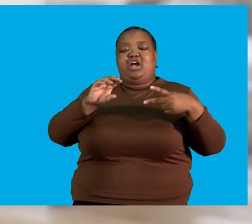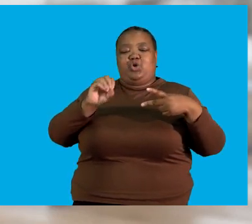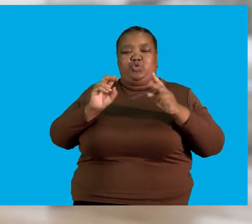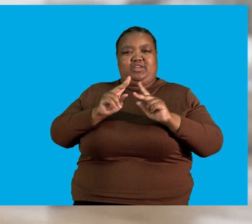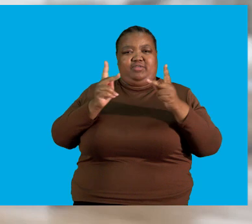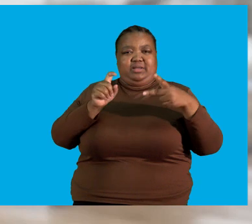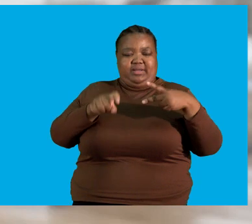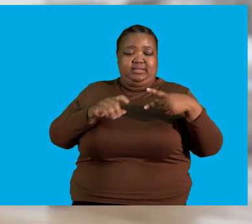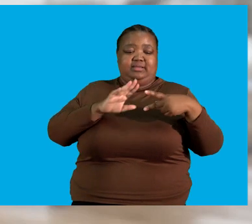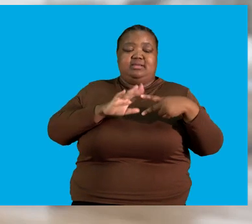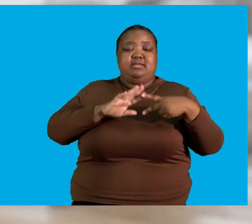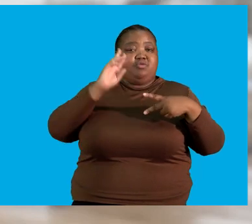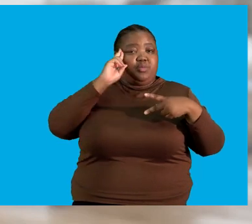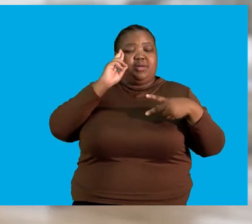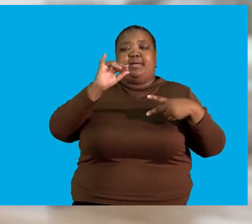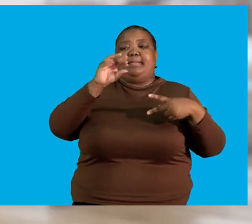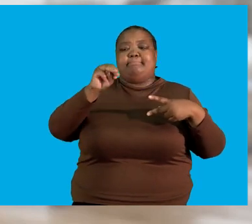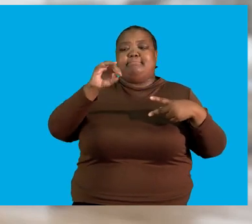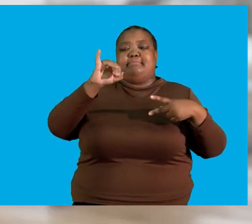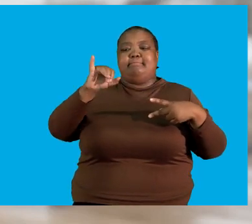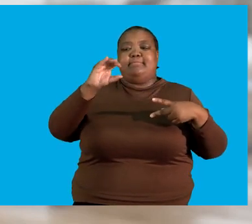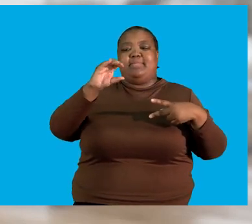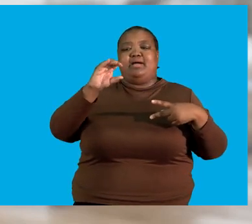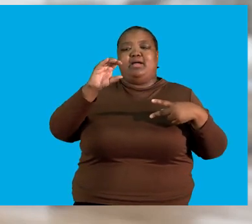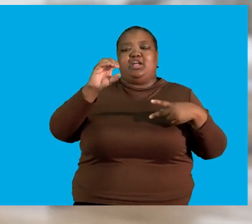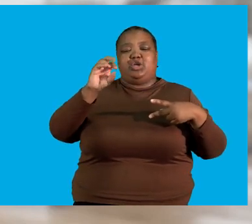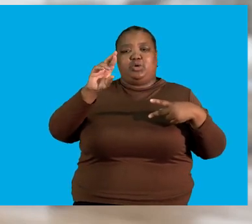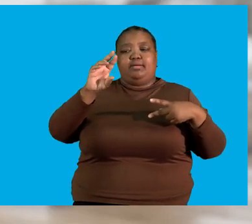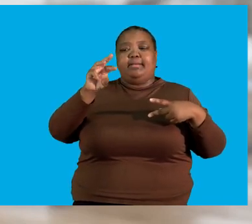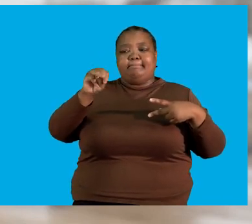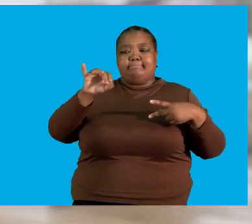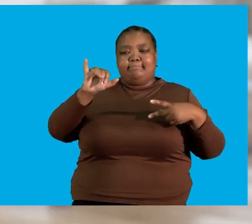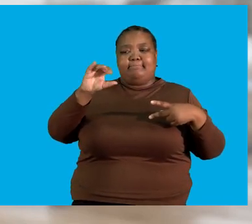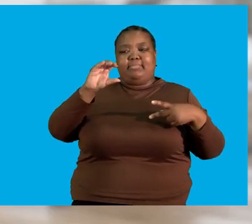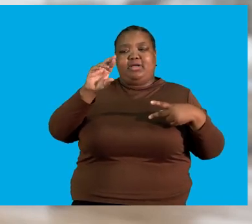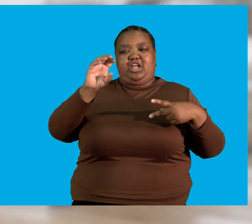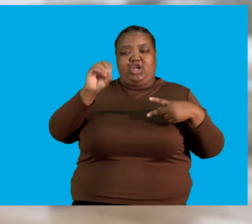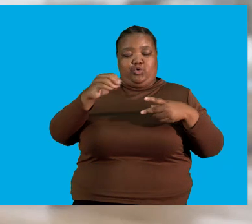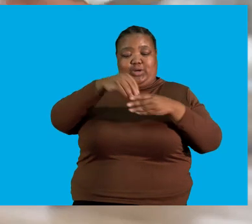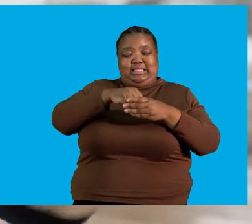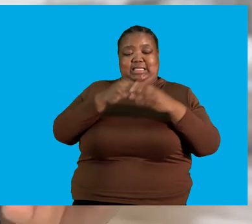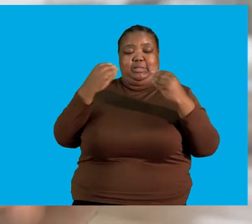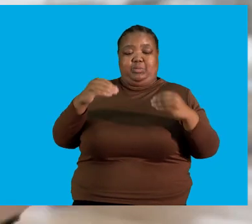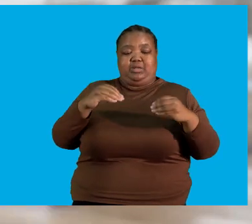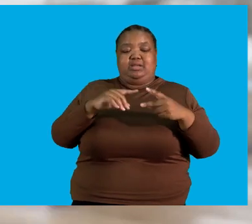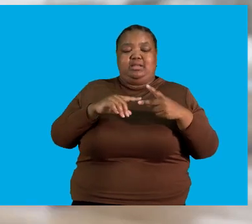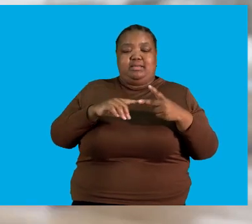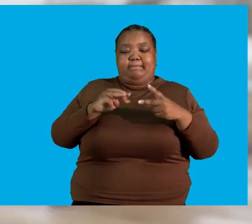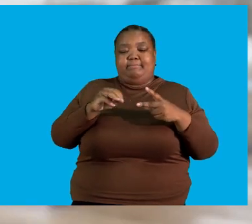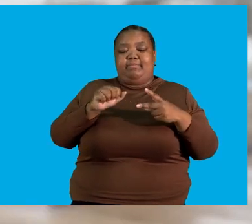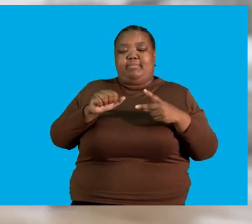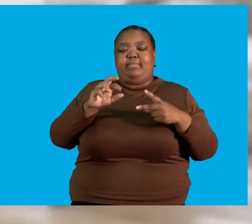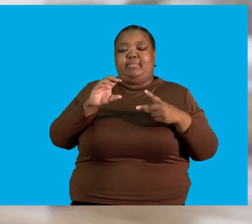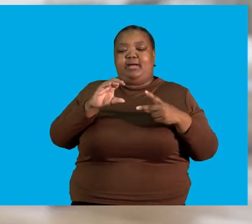the macro. Remember that micro is inside the business and macro is the external that we have